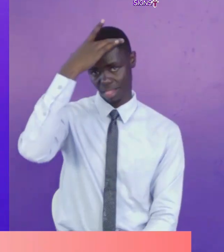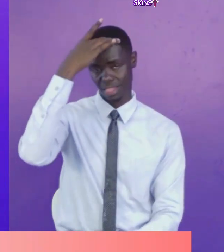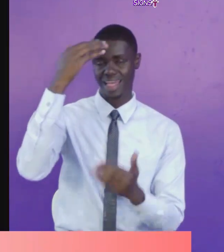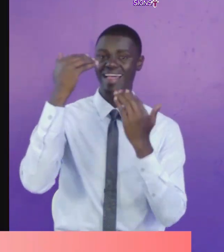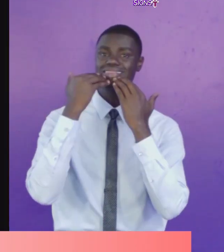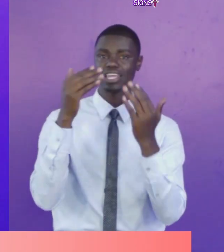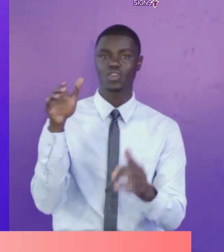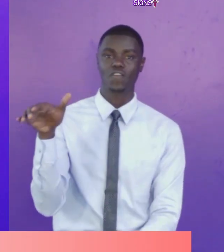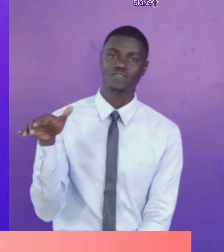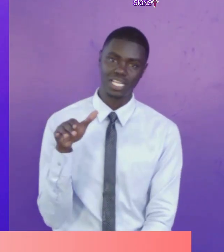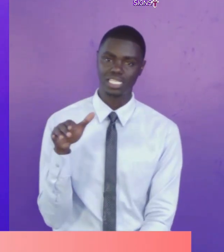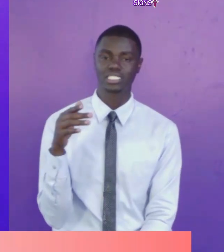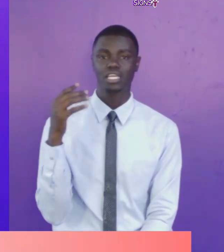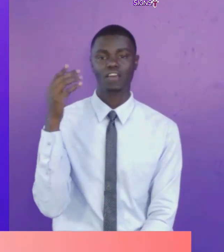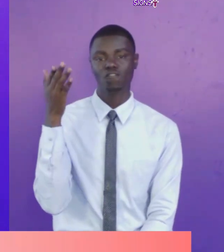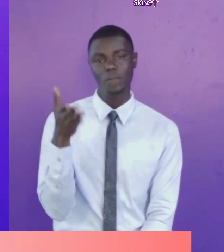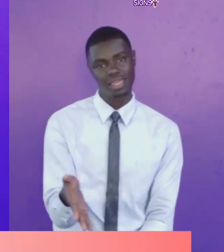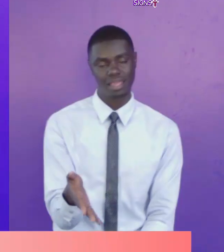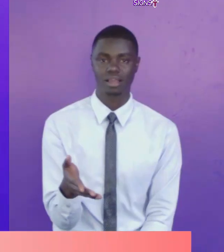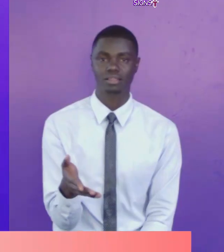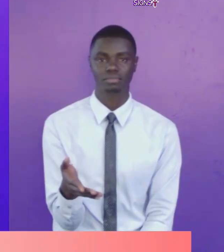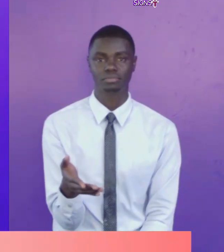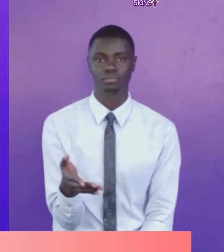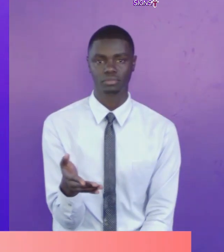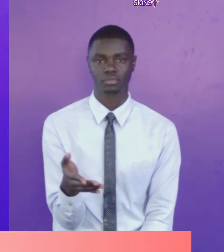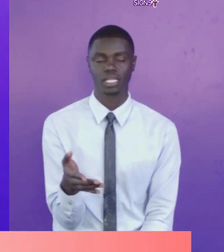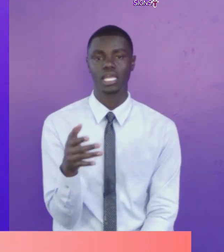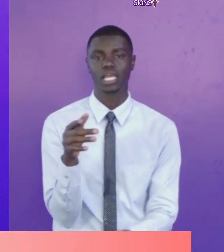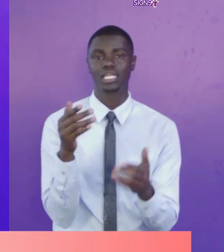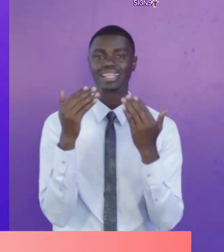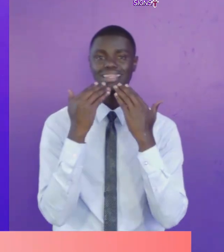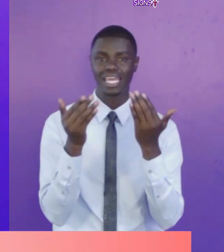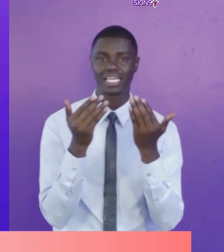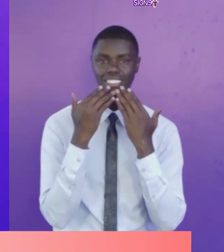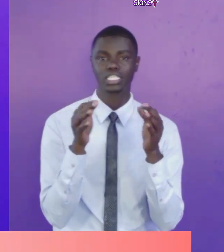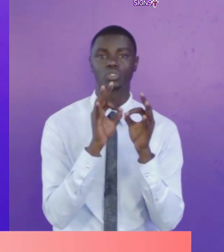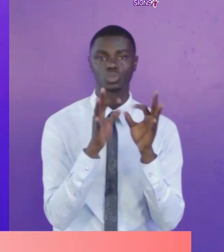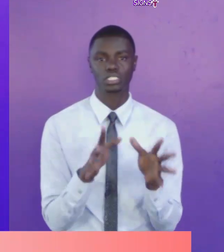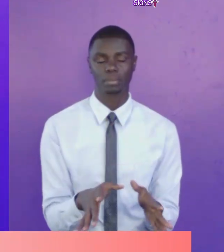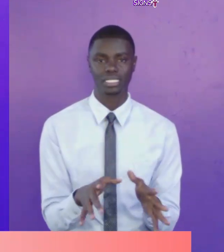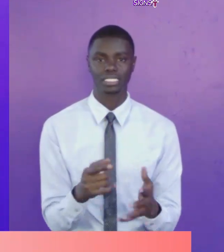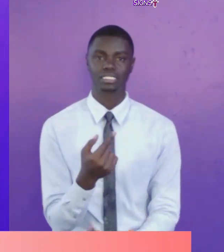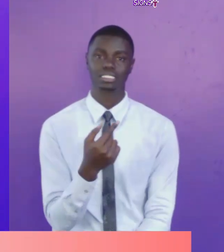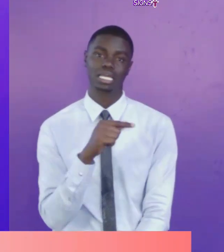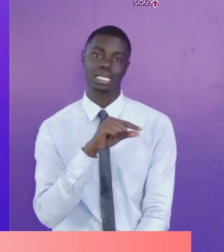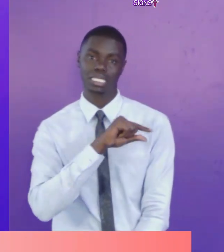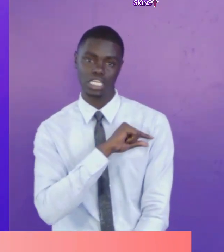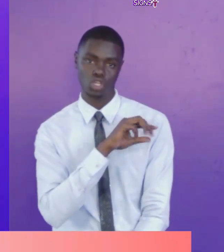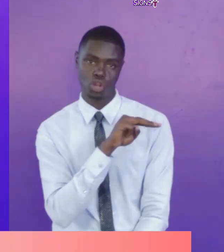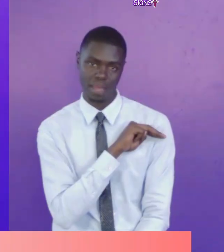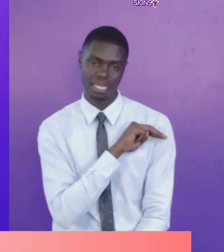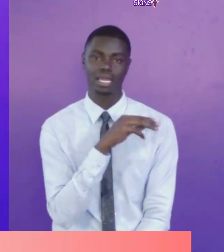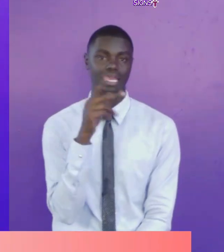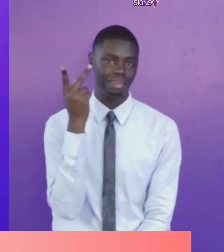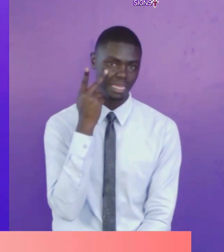much, Felix, for being here. And also special thanks to our sign language interpreters and